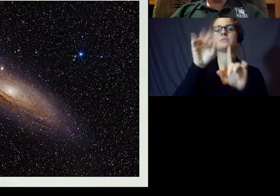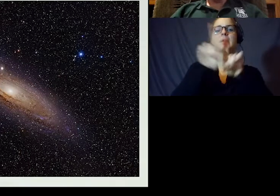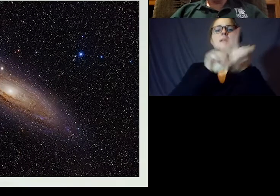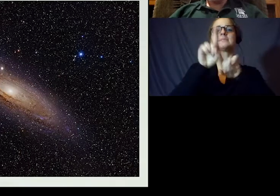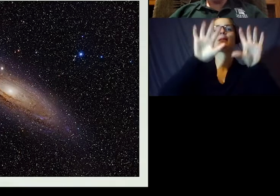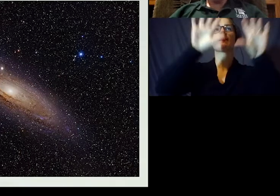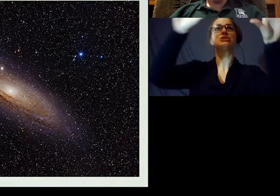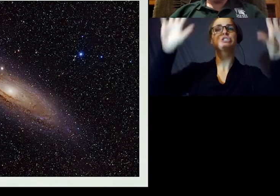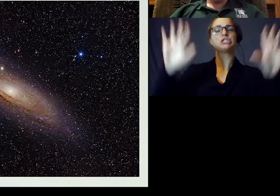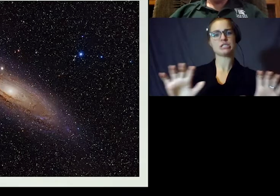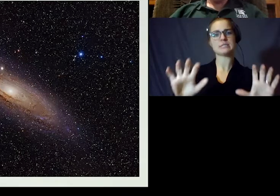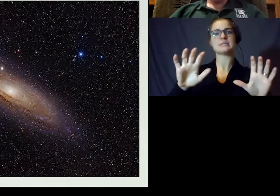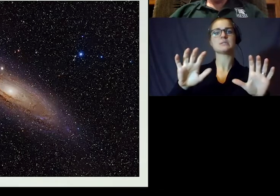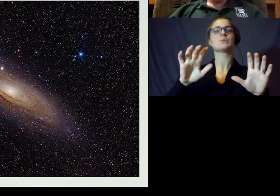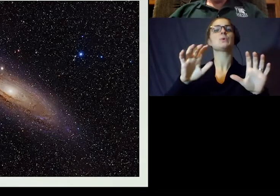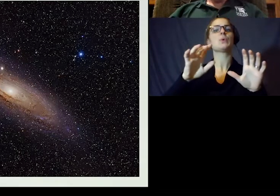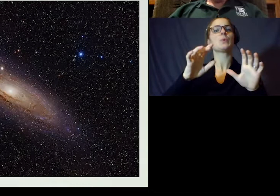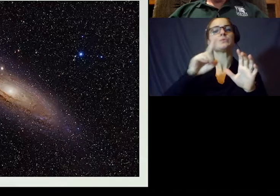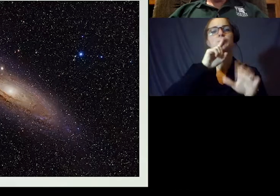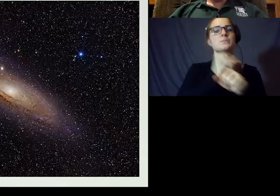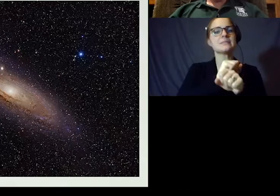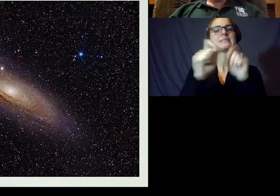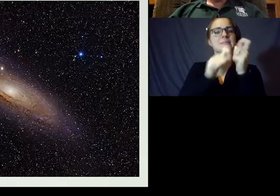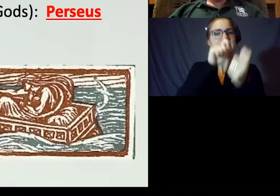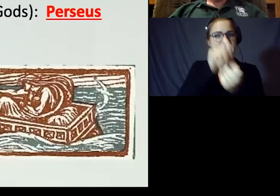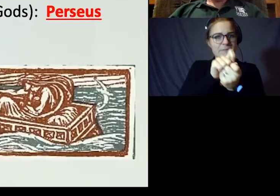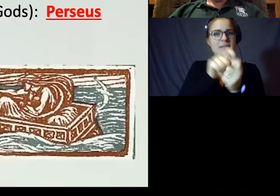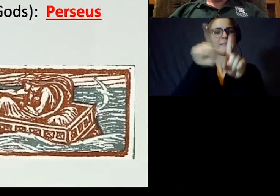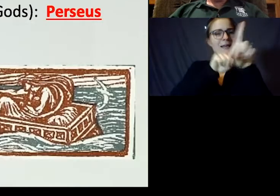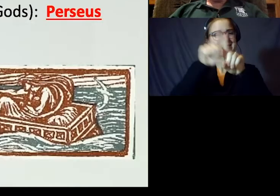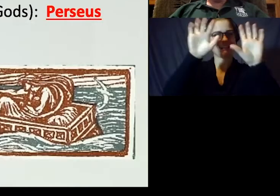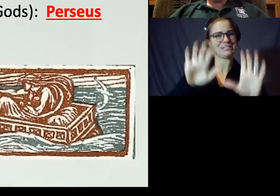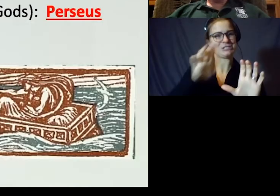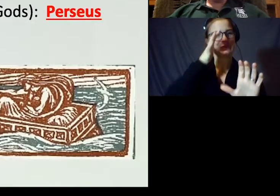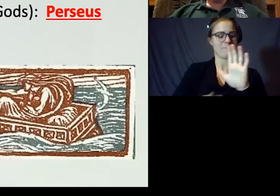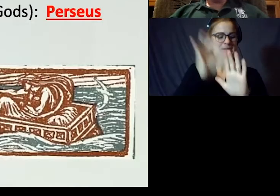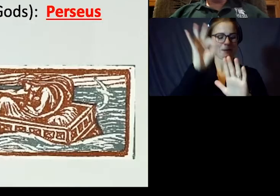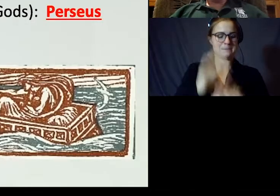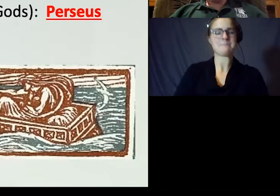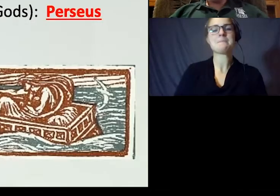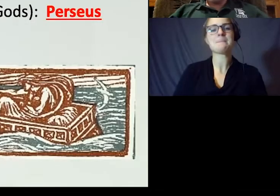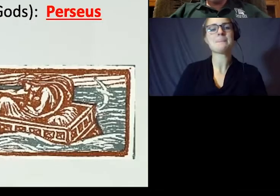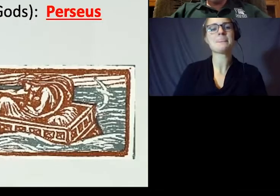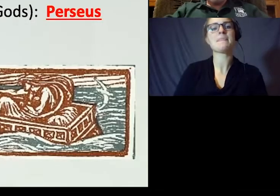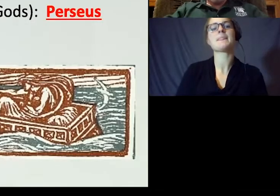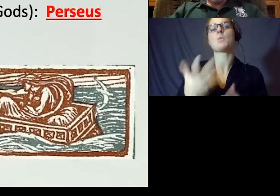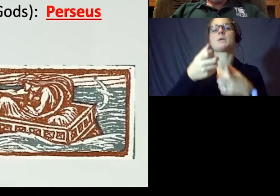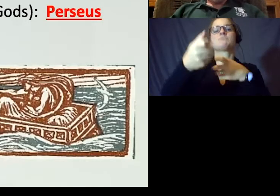we're talking about the actual constellations. So I'm going to start with the legend of